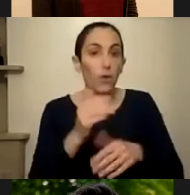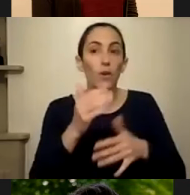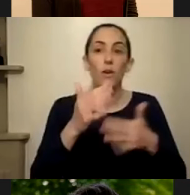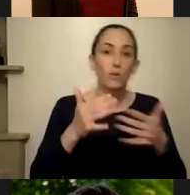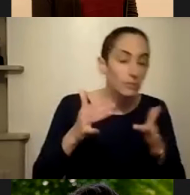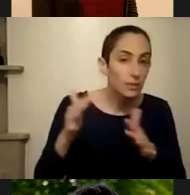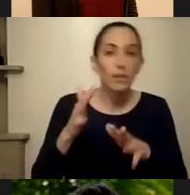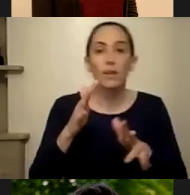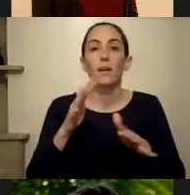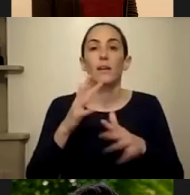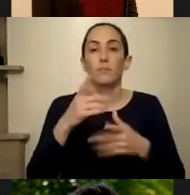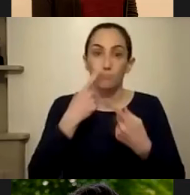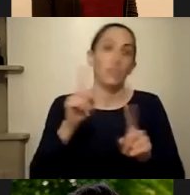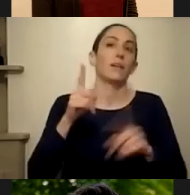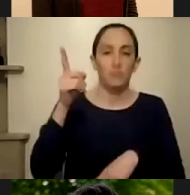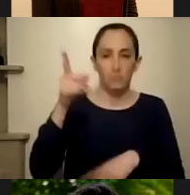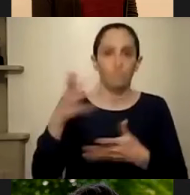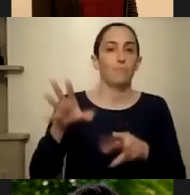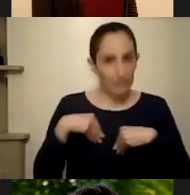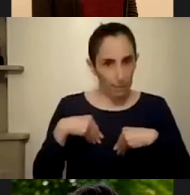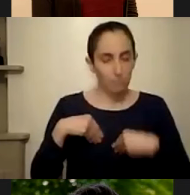bit. So the paper finally accepted